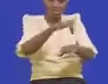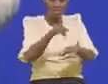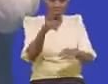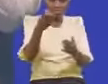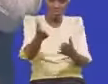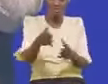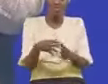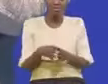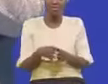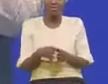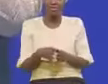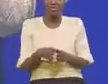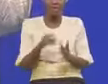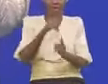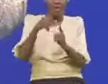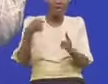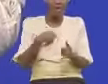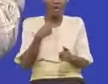fila lele.